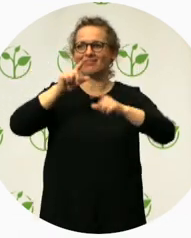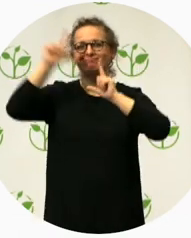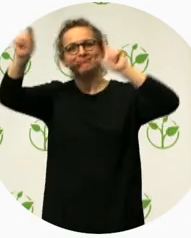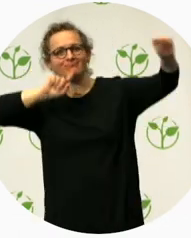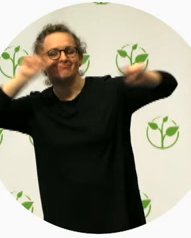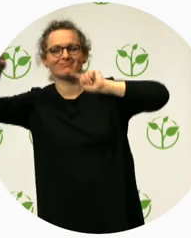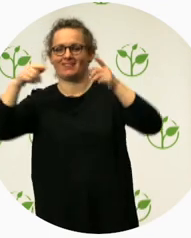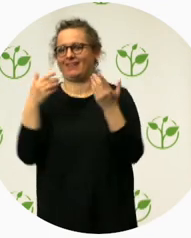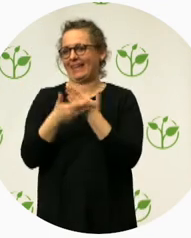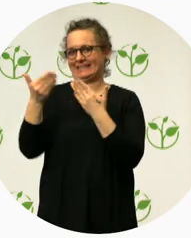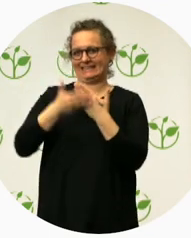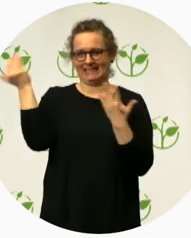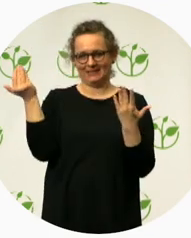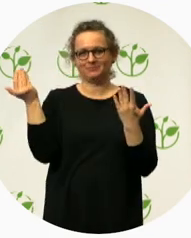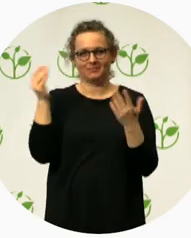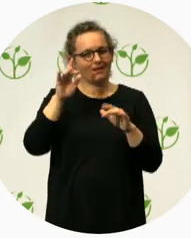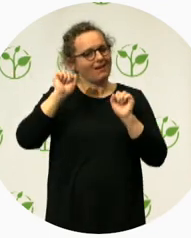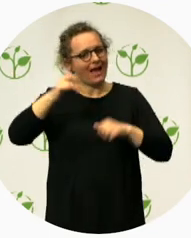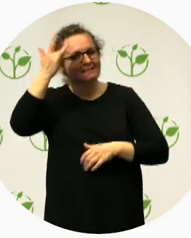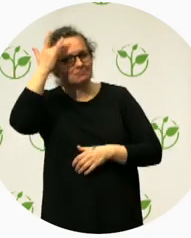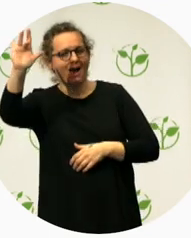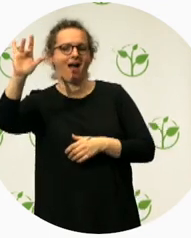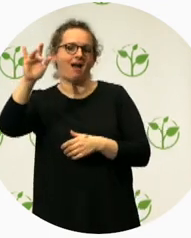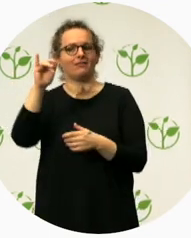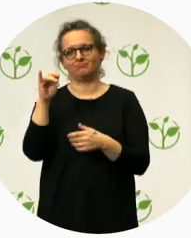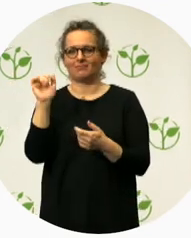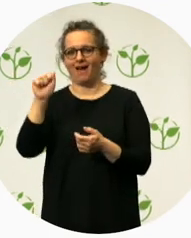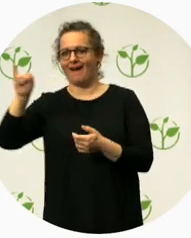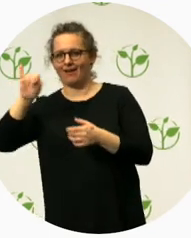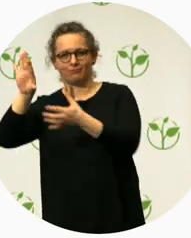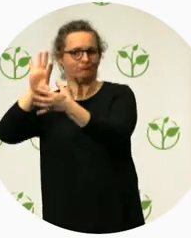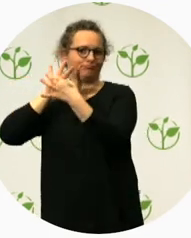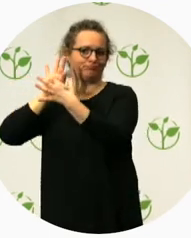together, we can move from smart homes,